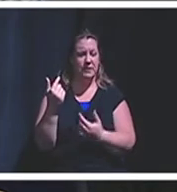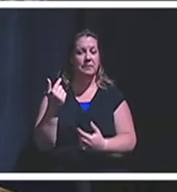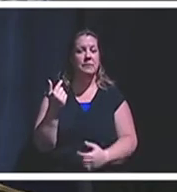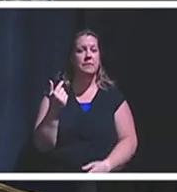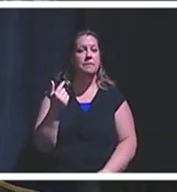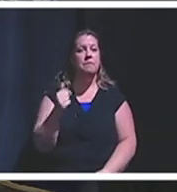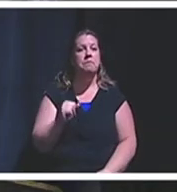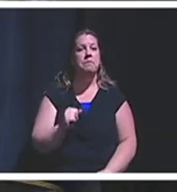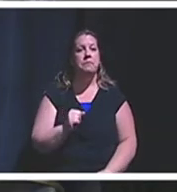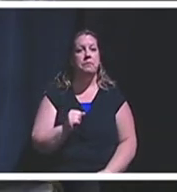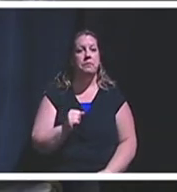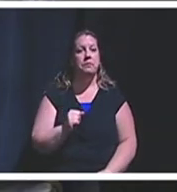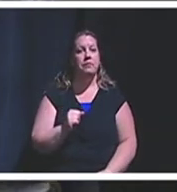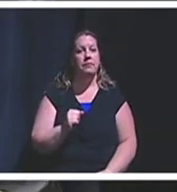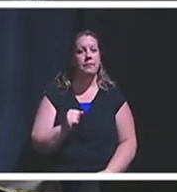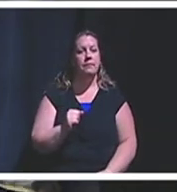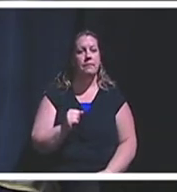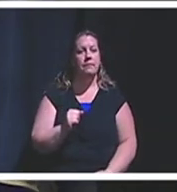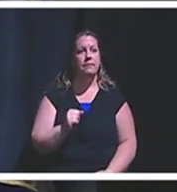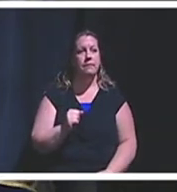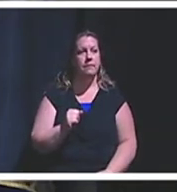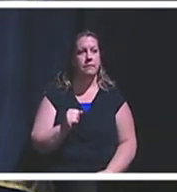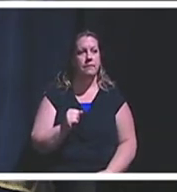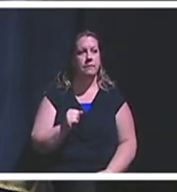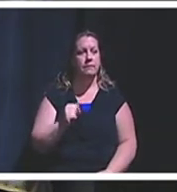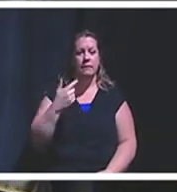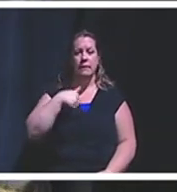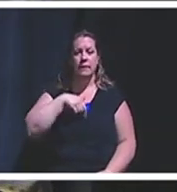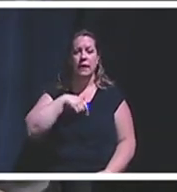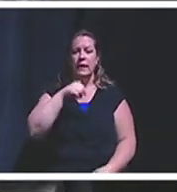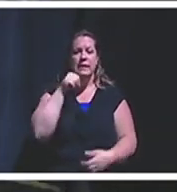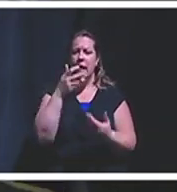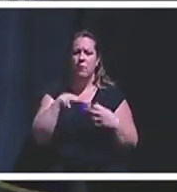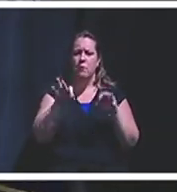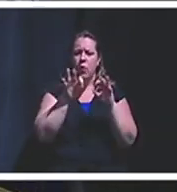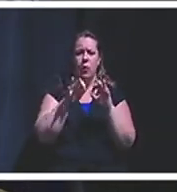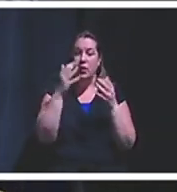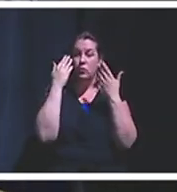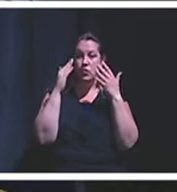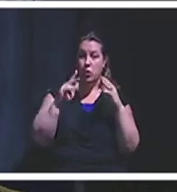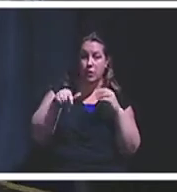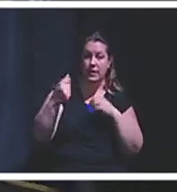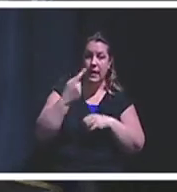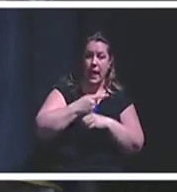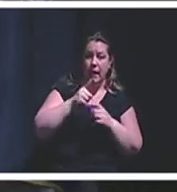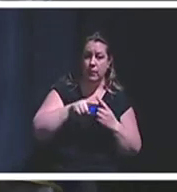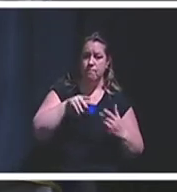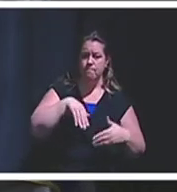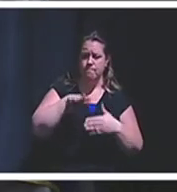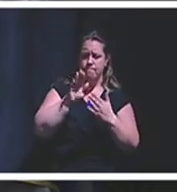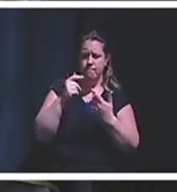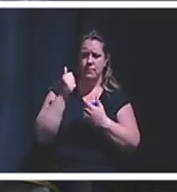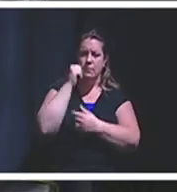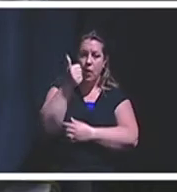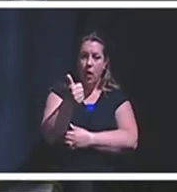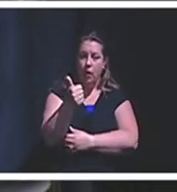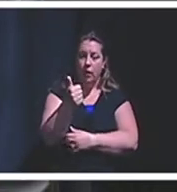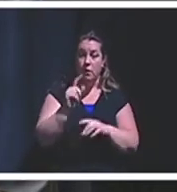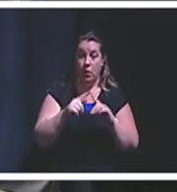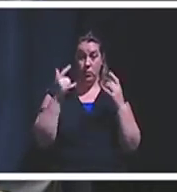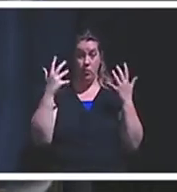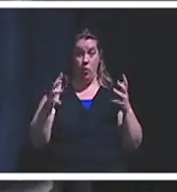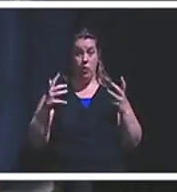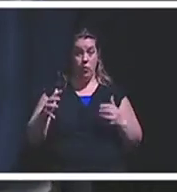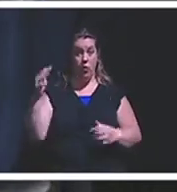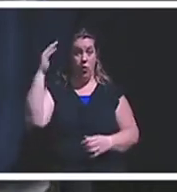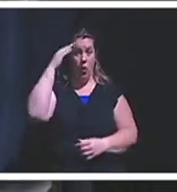you don't know today to face tomorrow, but it's what you do know today to be